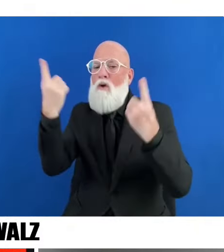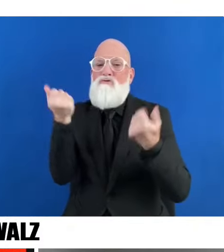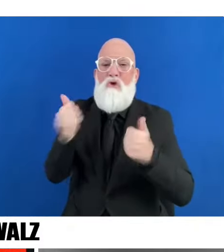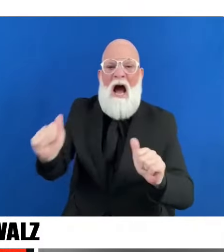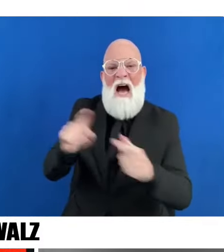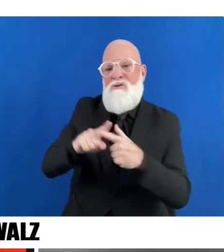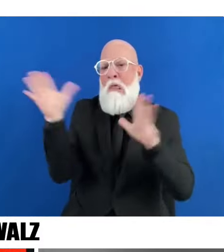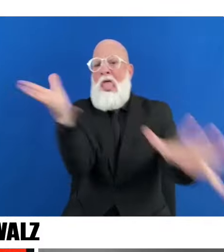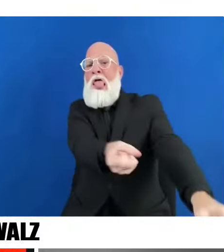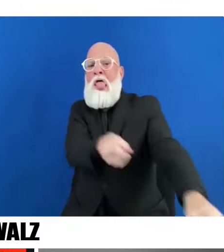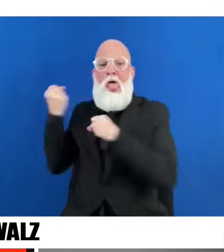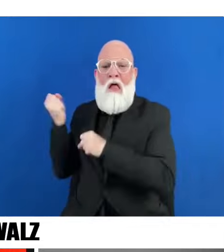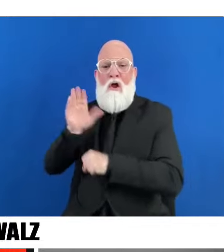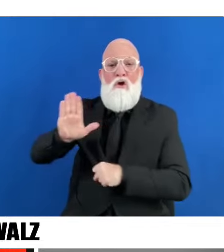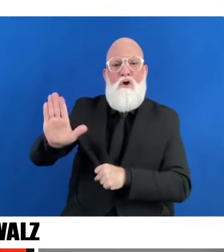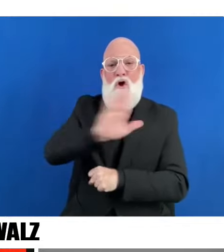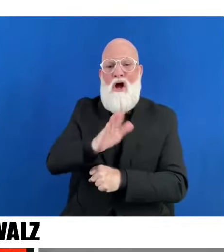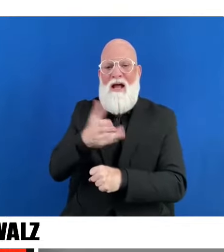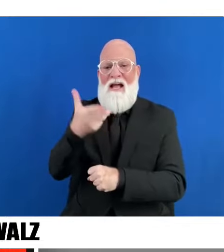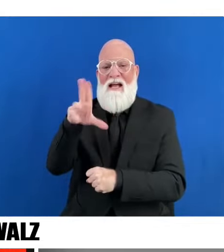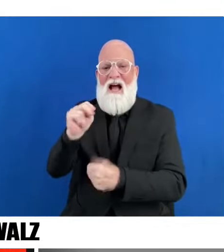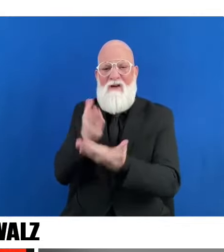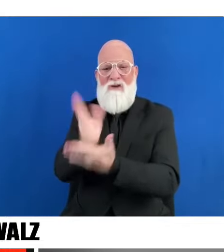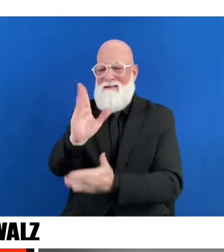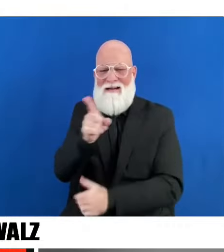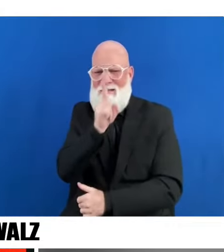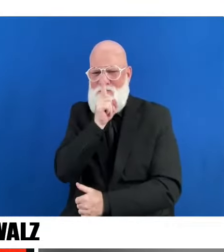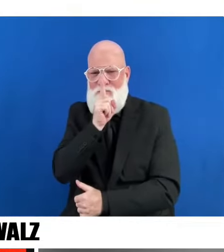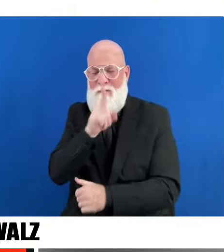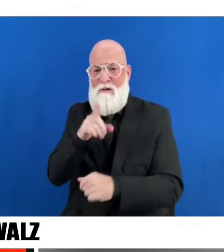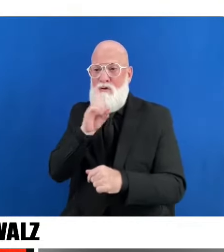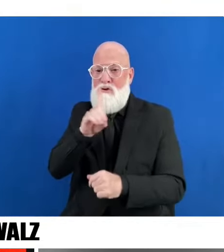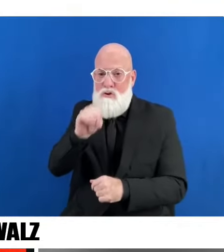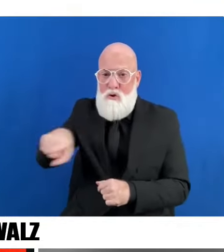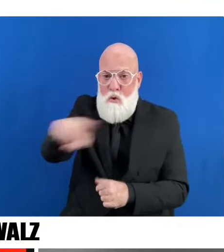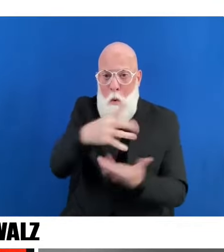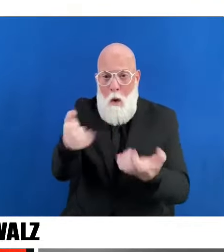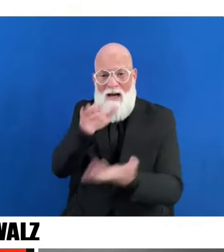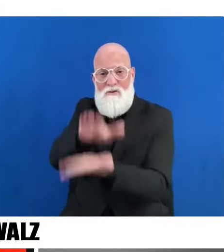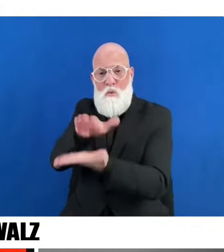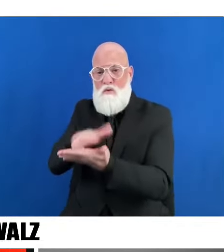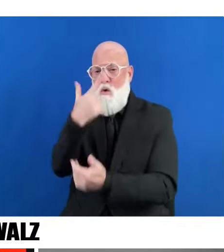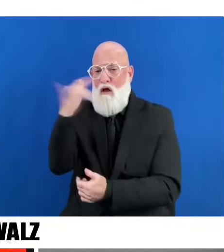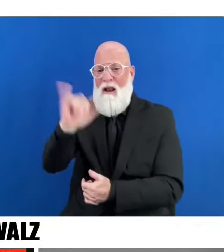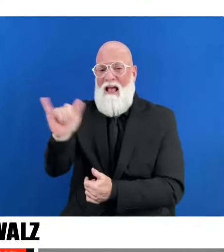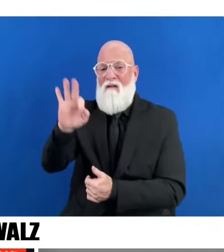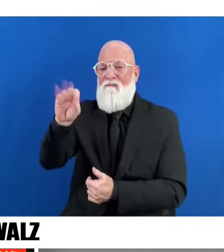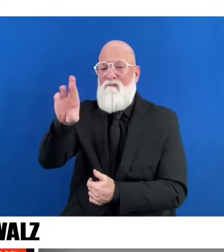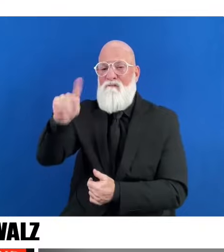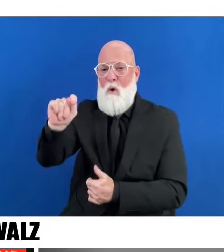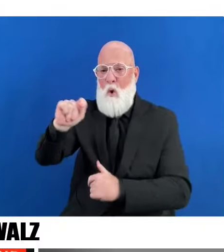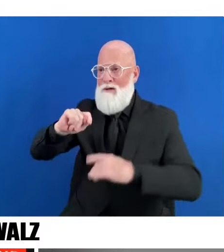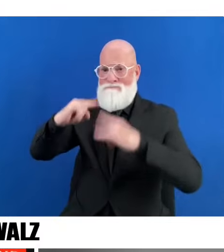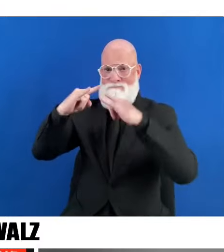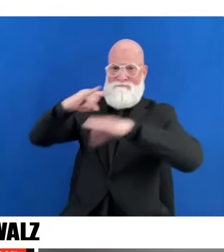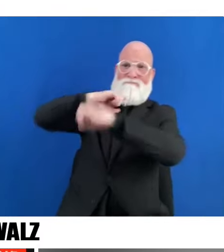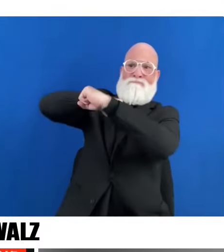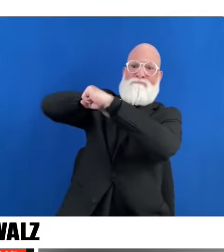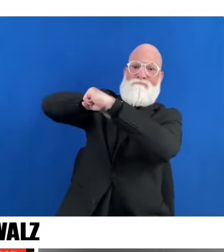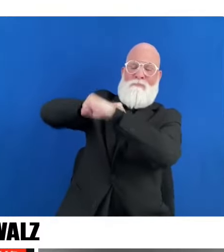there, do you want your schools hardened to look like a fort? Is that what we have to go? When we know there's